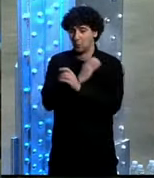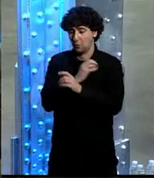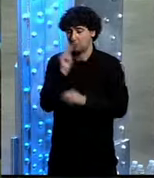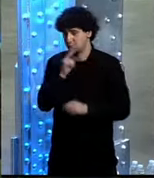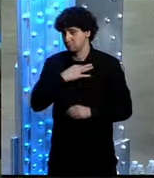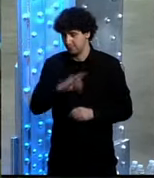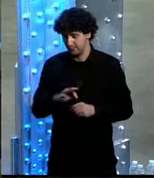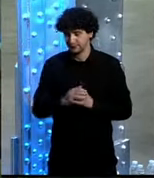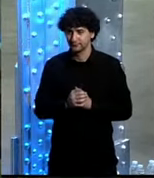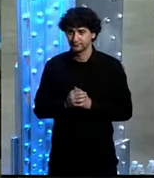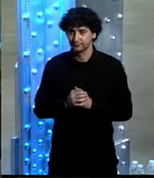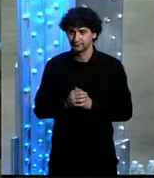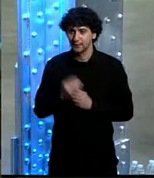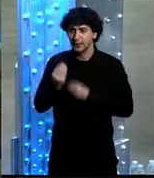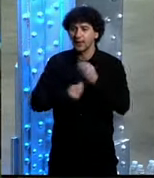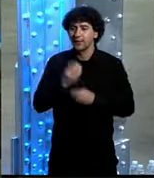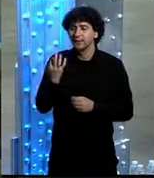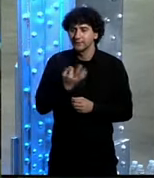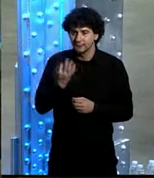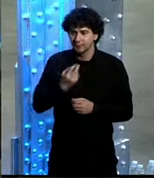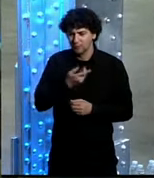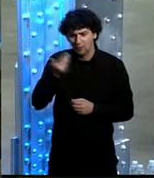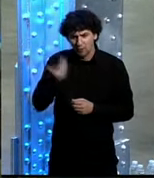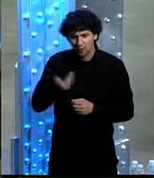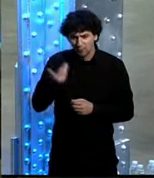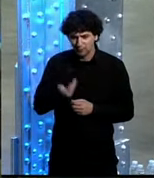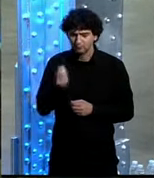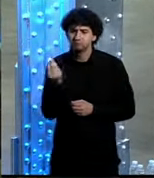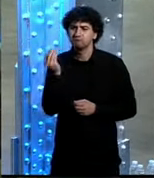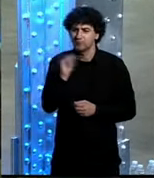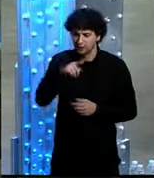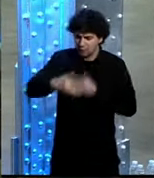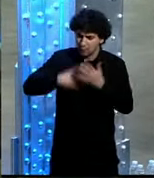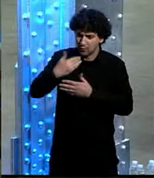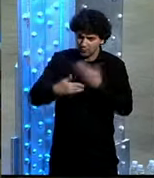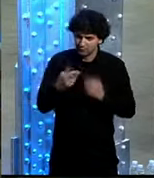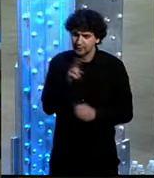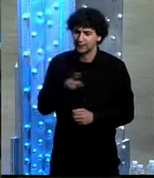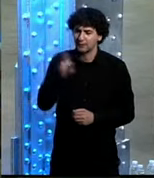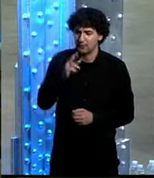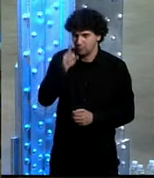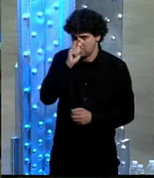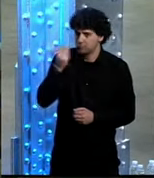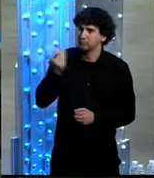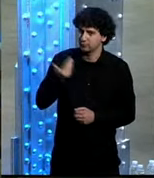and this one is it's a comic strip, animation product.